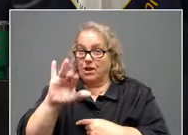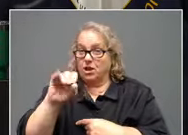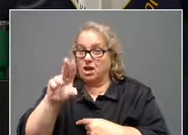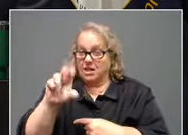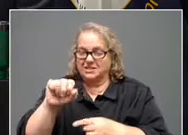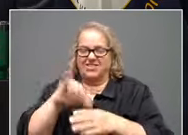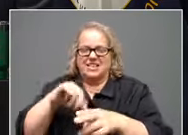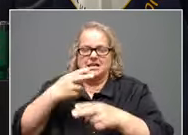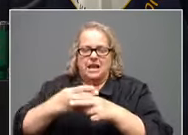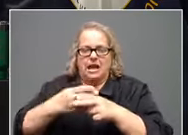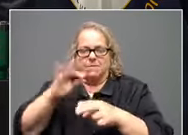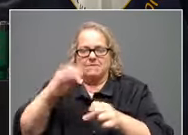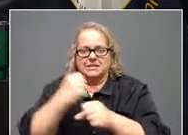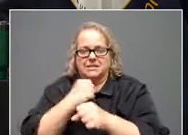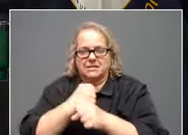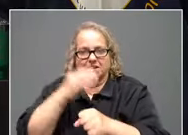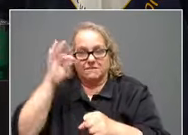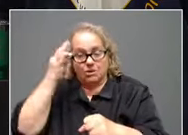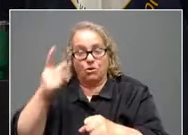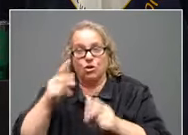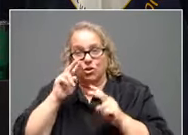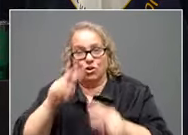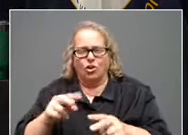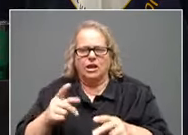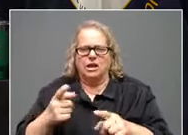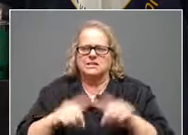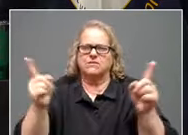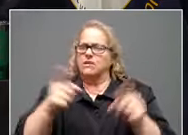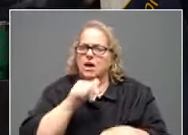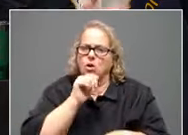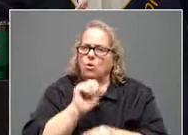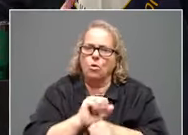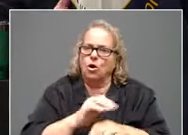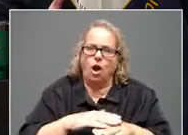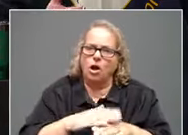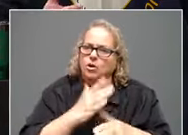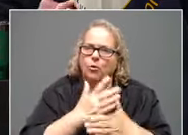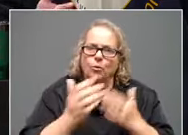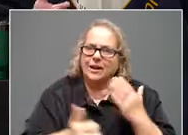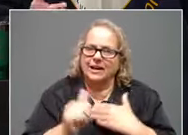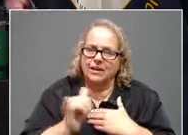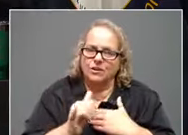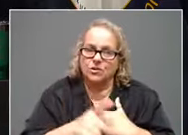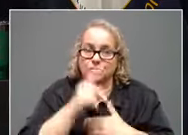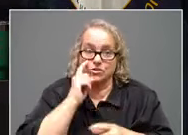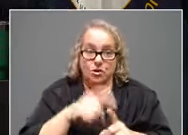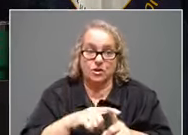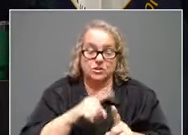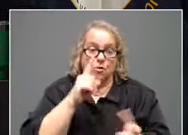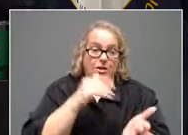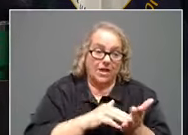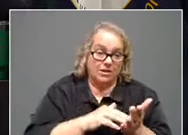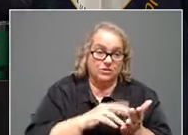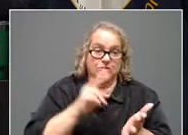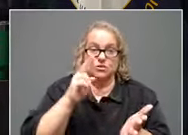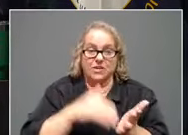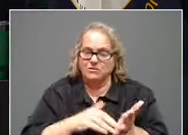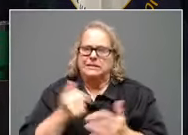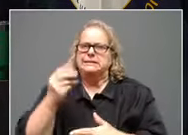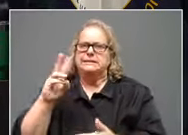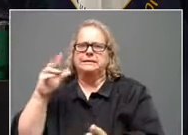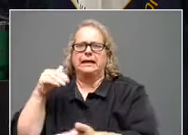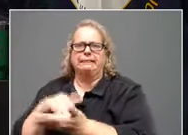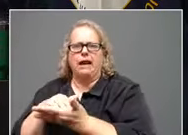every day, it's 1,000 people vaccinated, 3,000 people vaccinated, 16,000 people vaccinated, and that makes it a little bit harder to